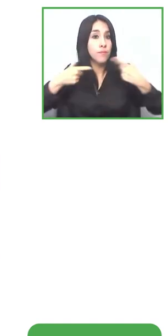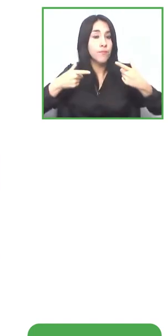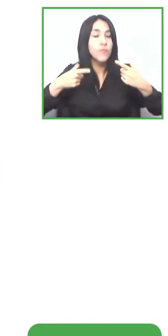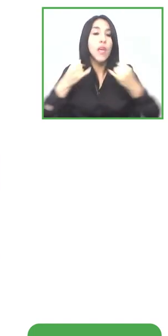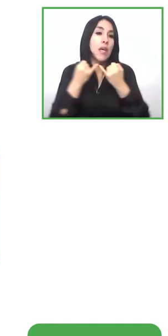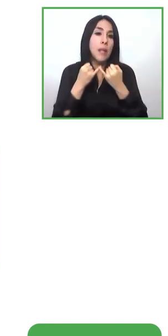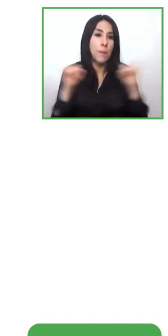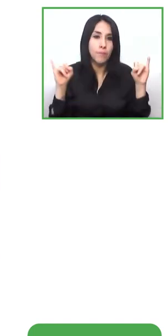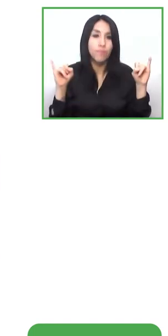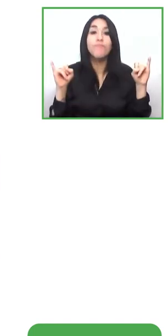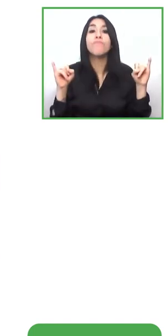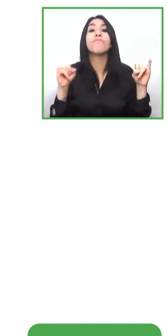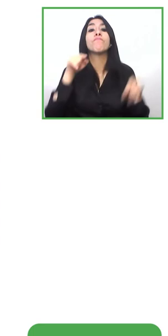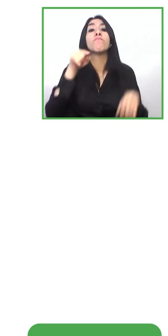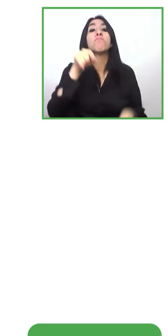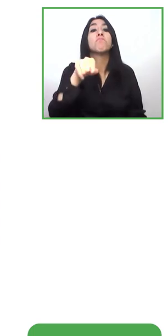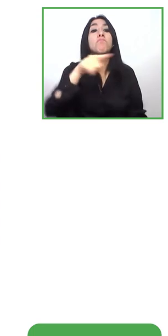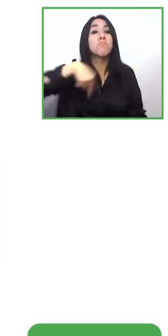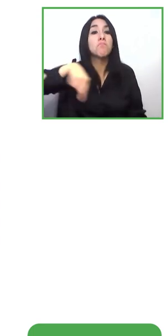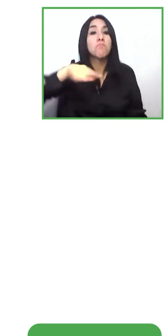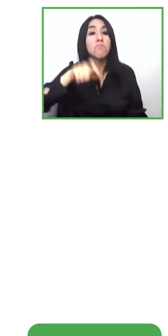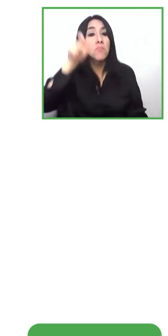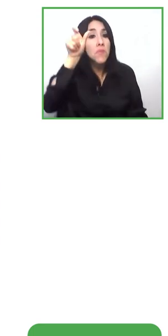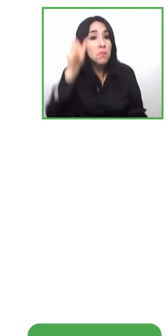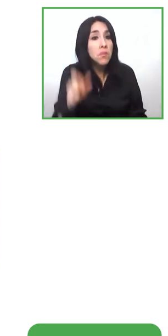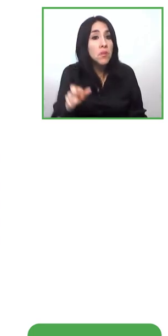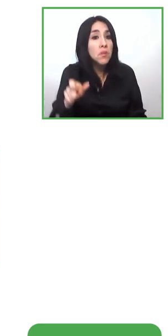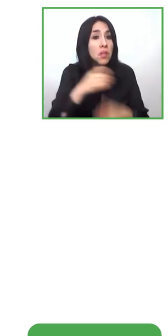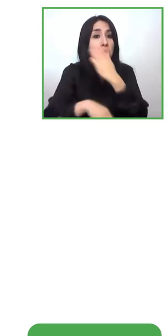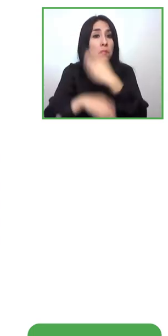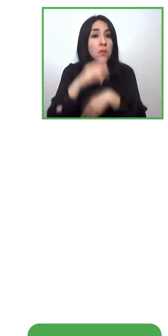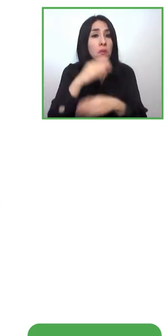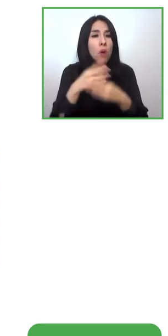a long path to cover